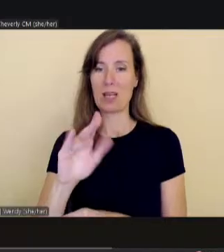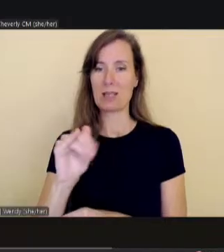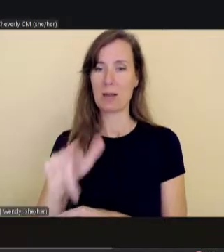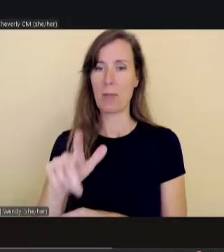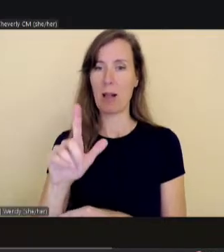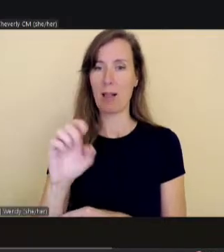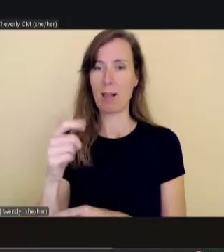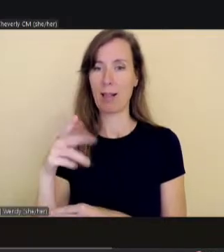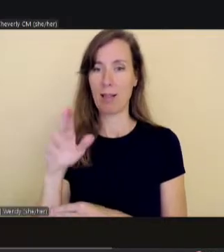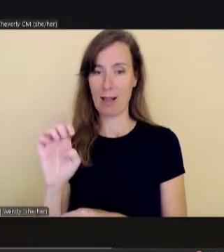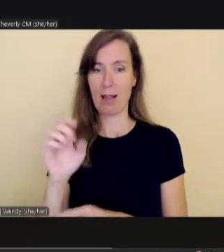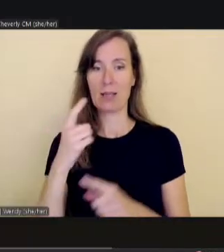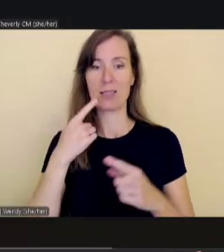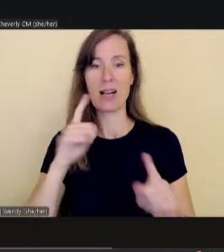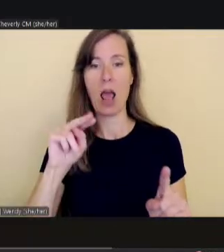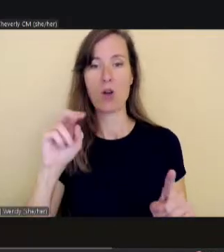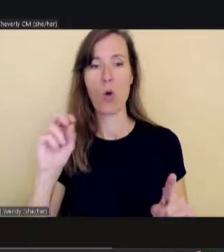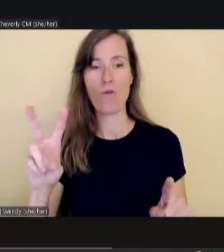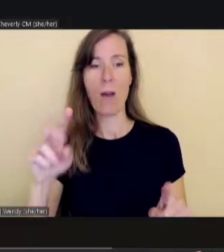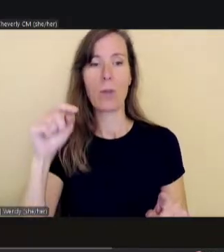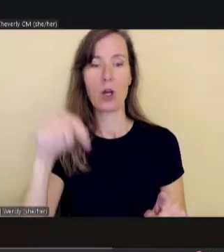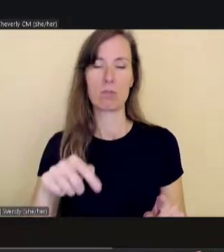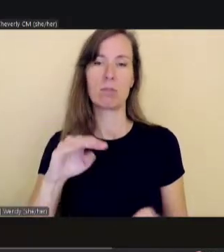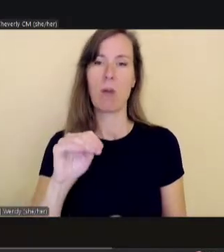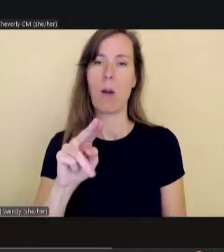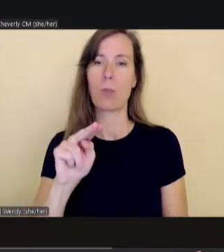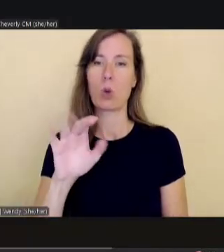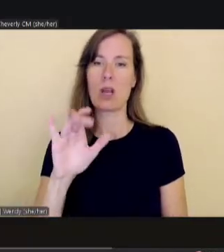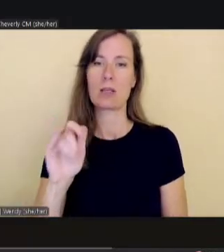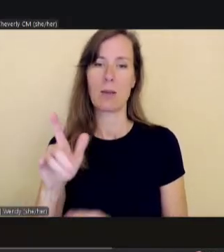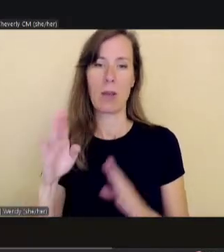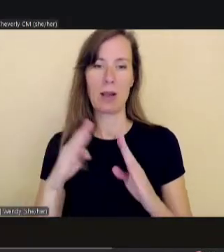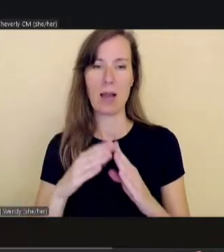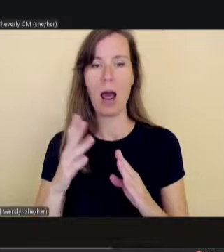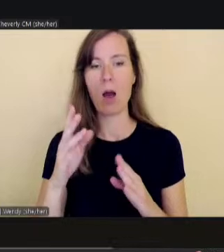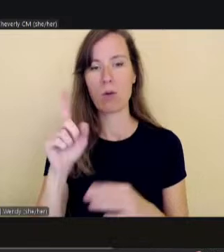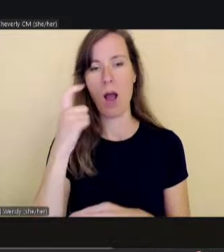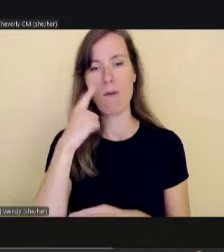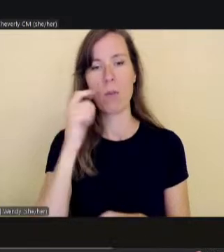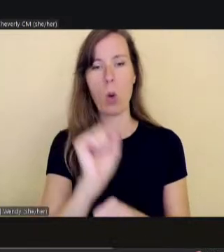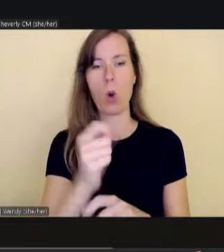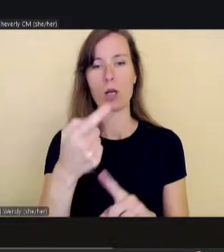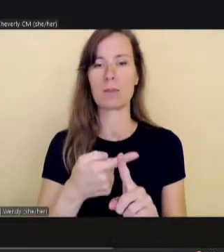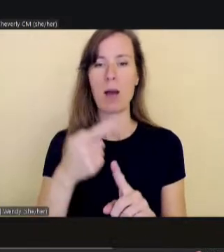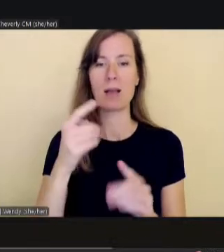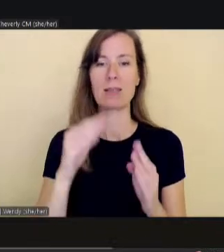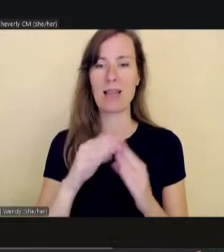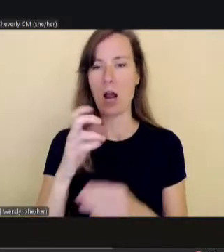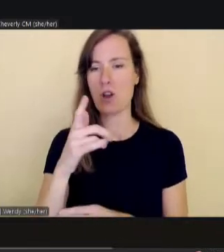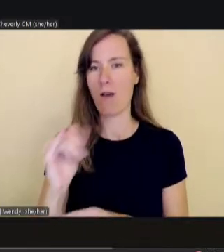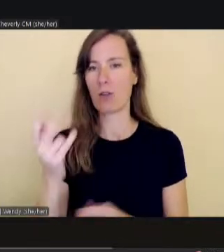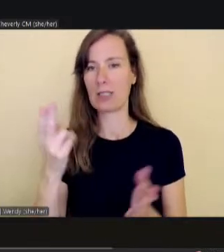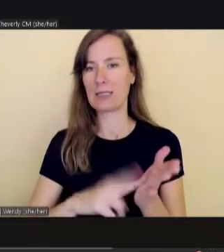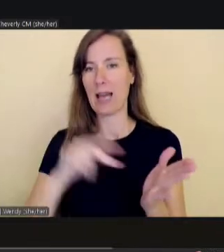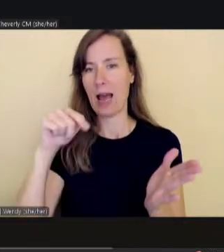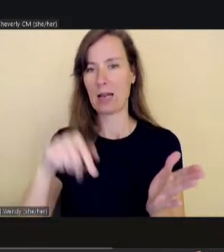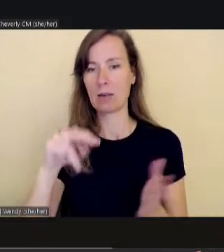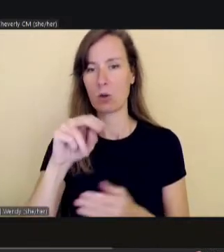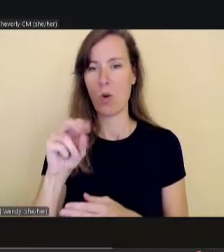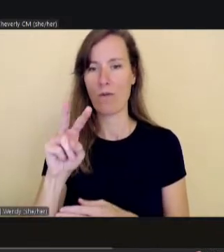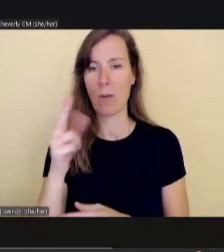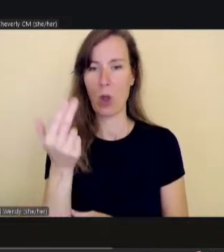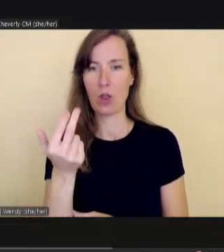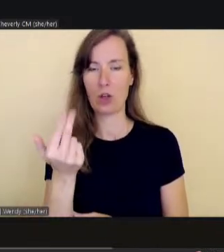Government Works Month in the Town of Cheverly, signed this 13th day of November 2025. Any comments from